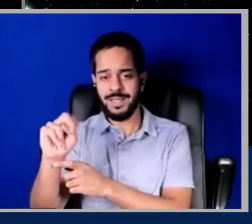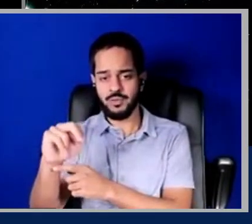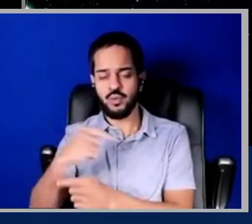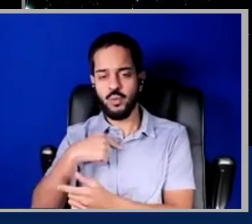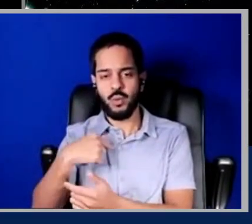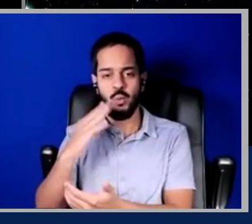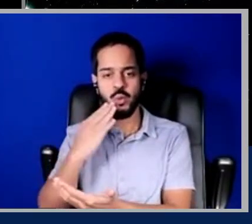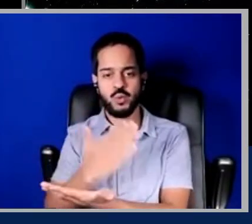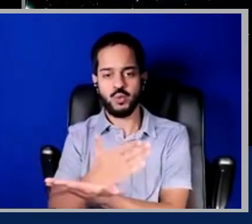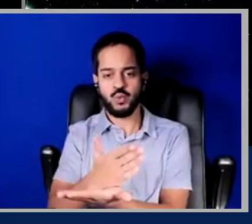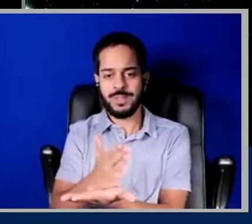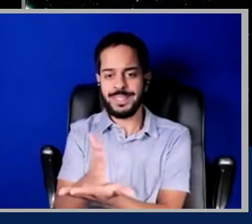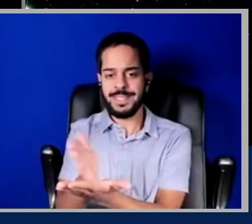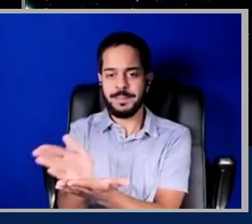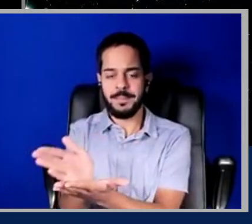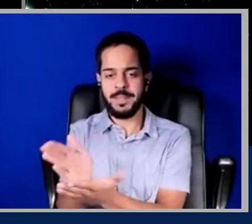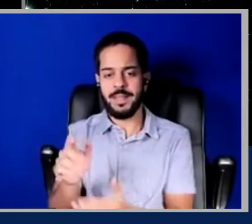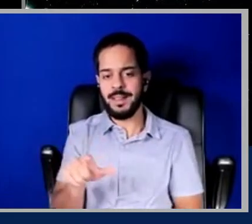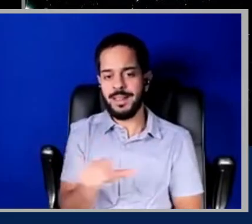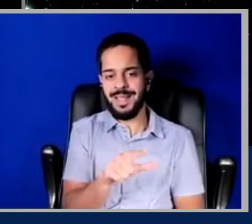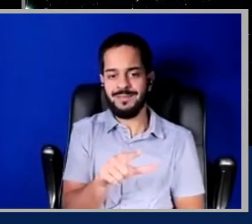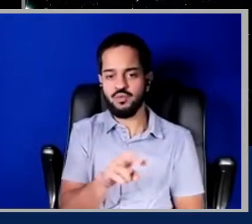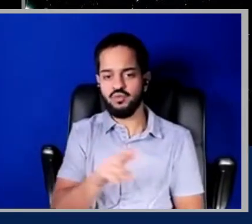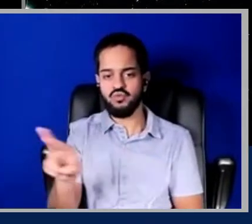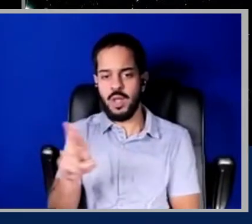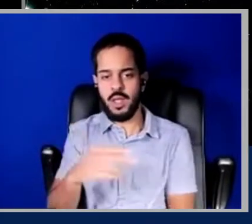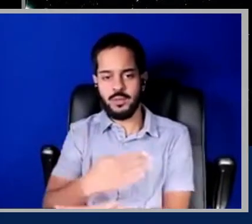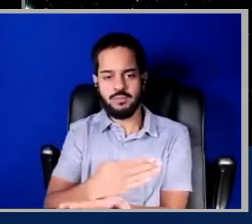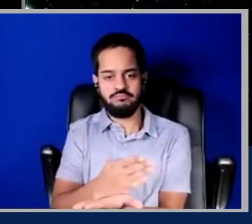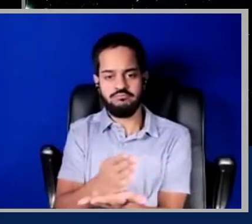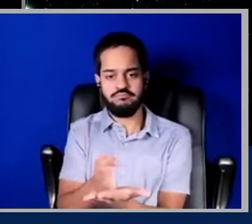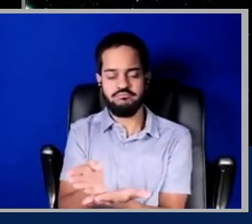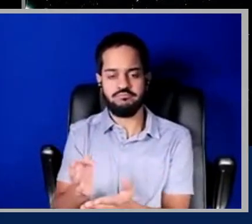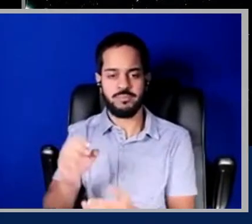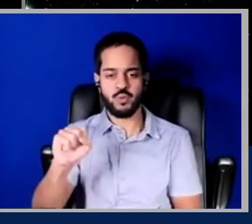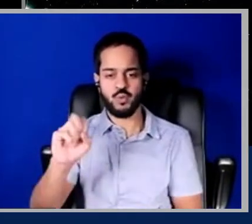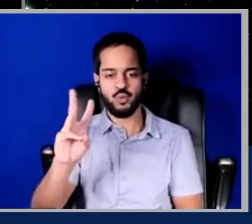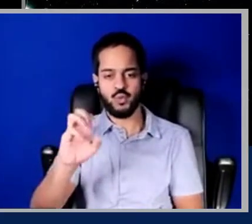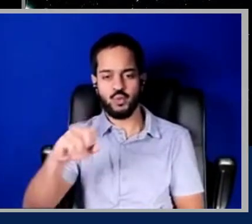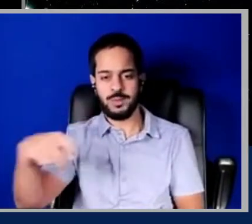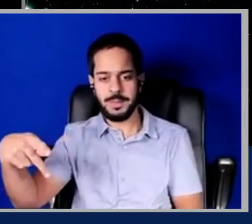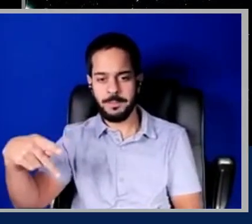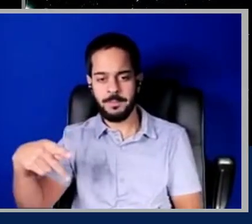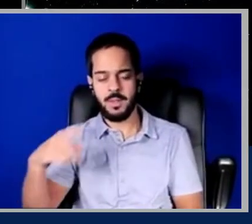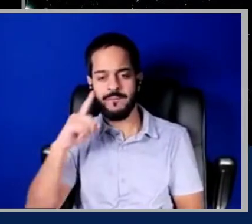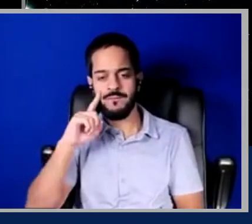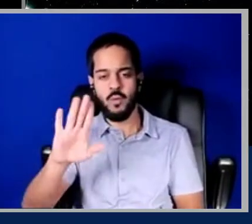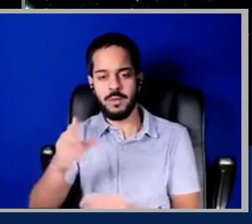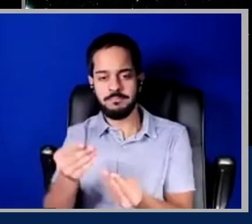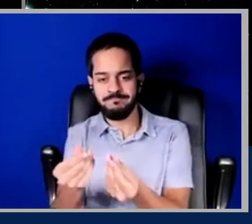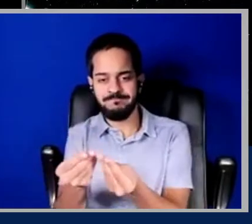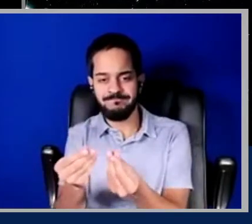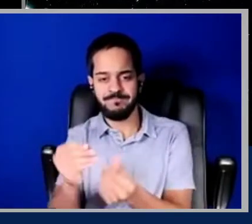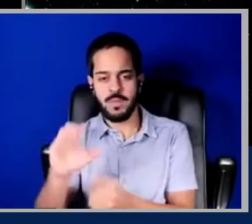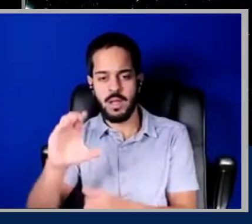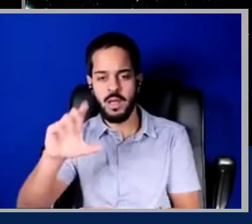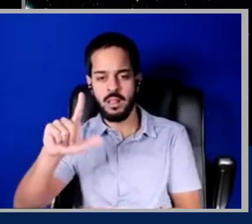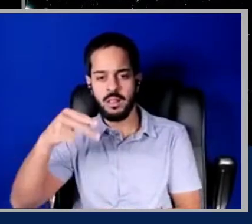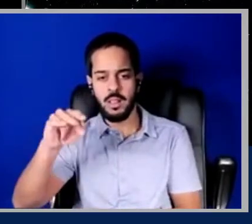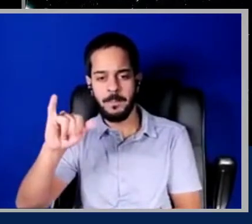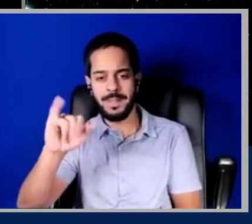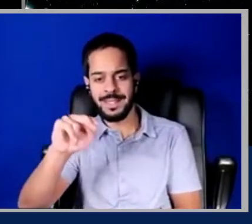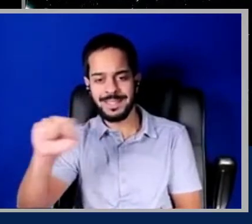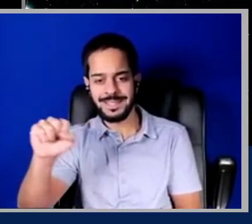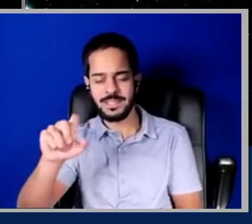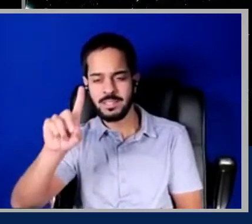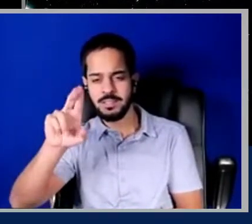right, that the sort of texture, the clumpiness, the dustiness of